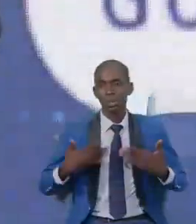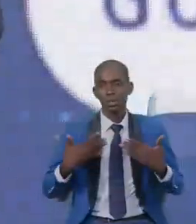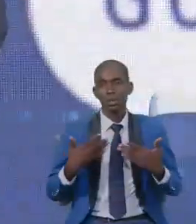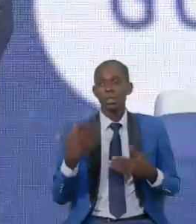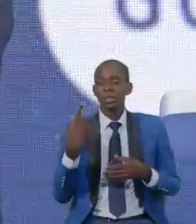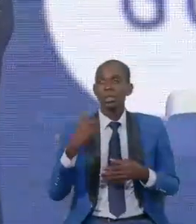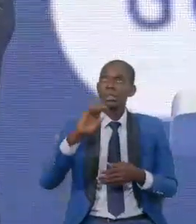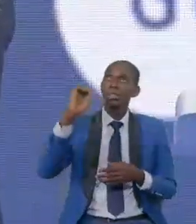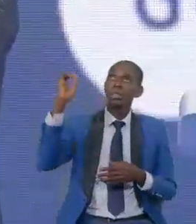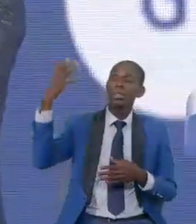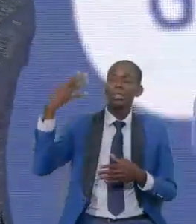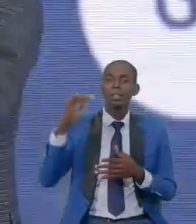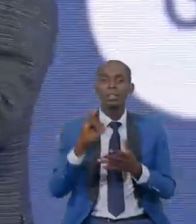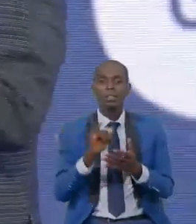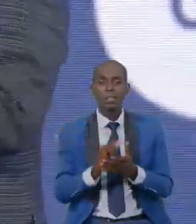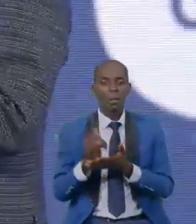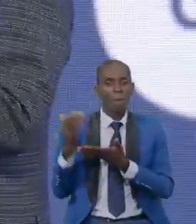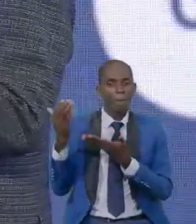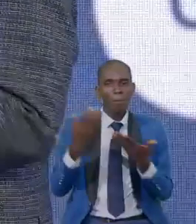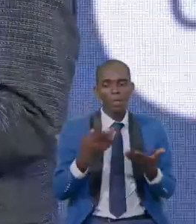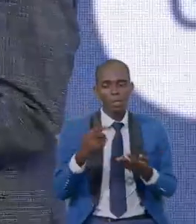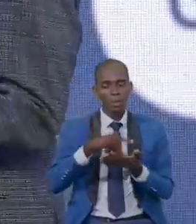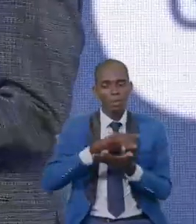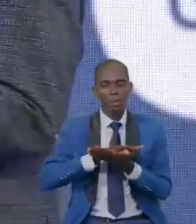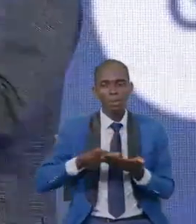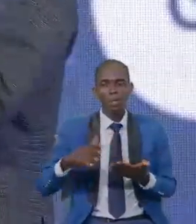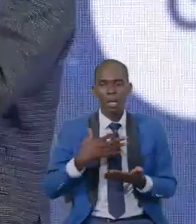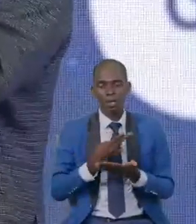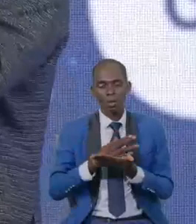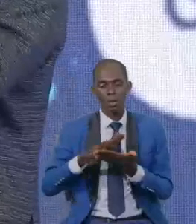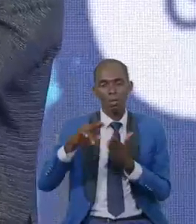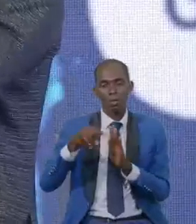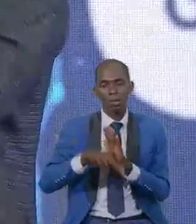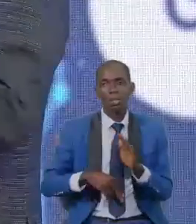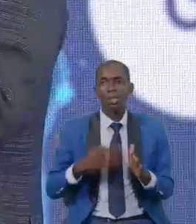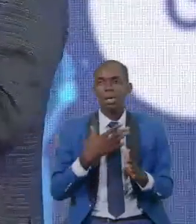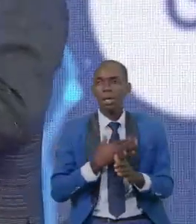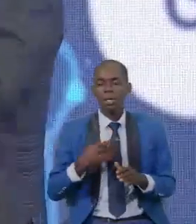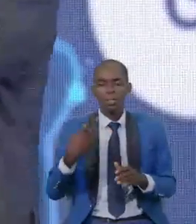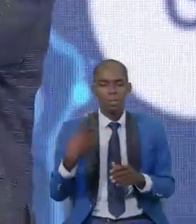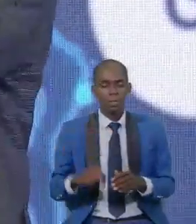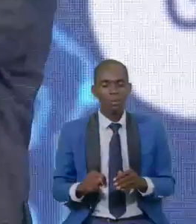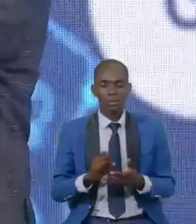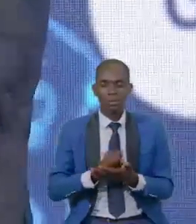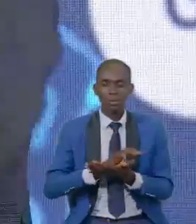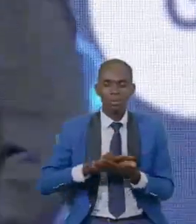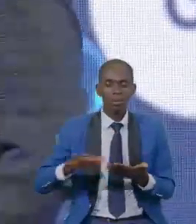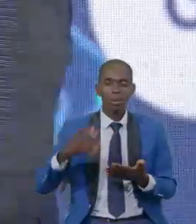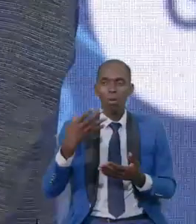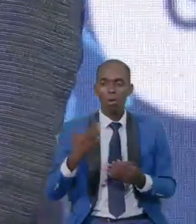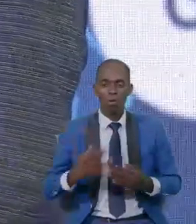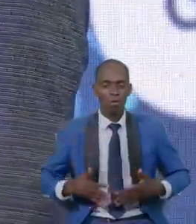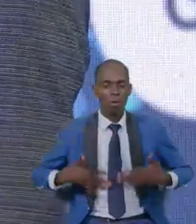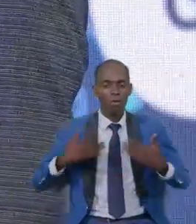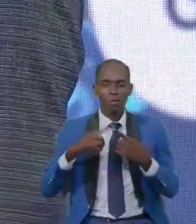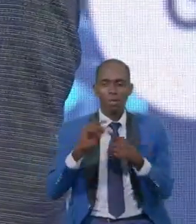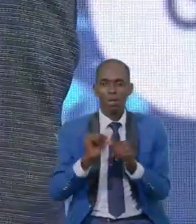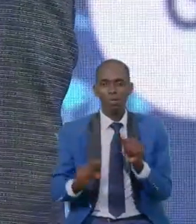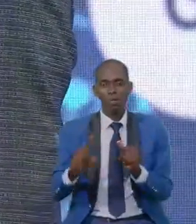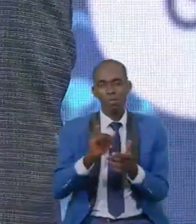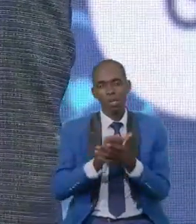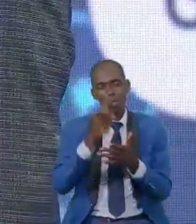The grace that brings the purity and the holiness and the sanctity of life to everyone that